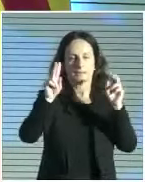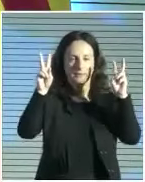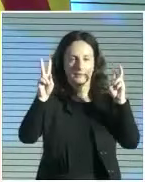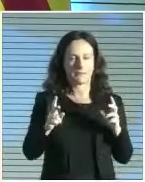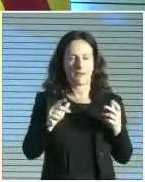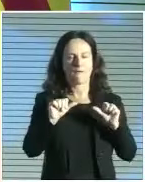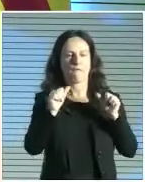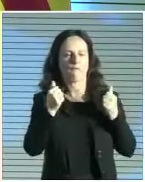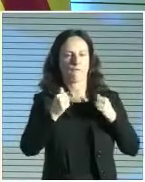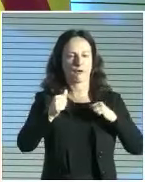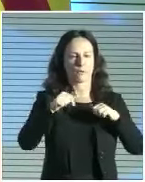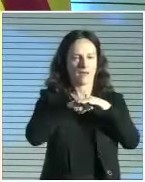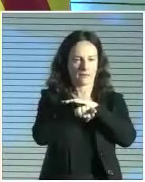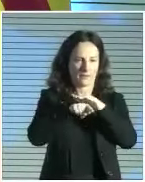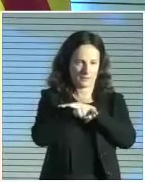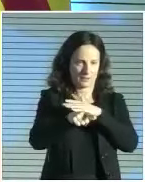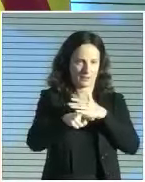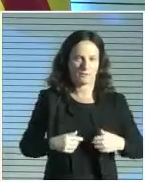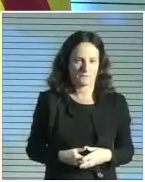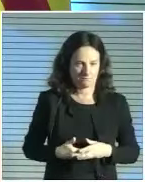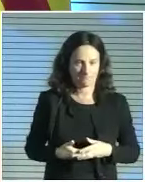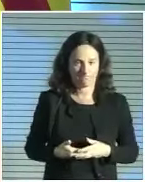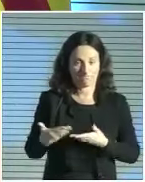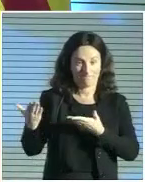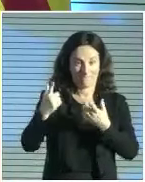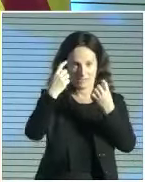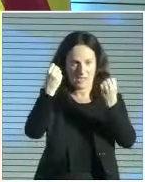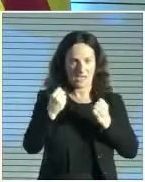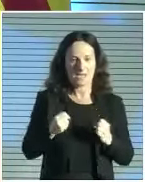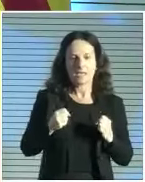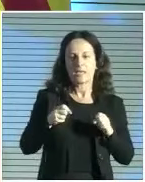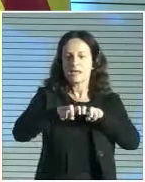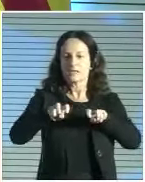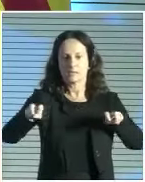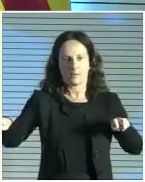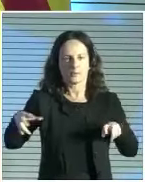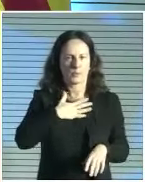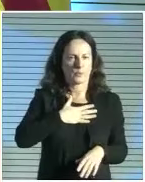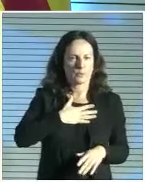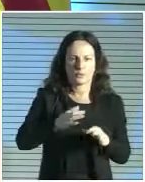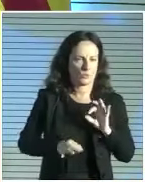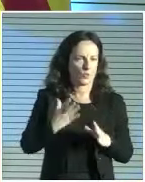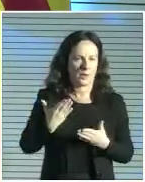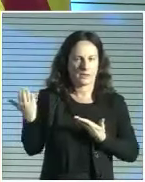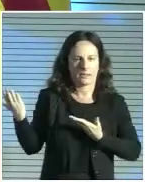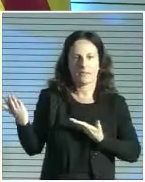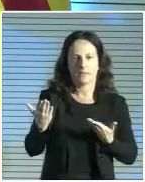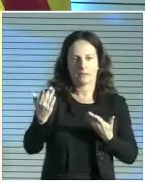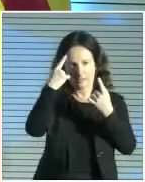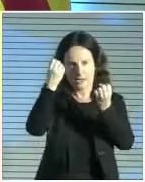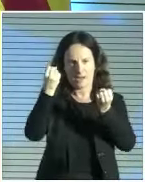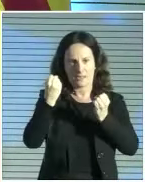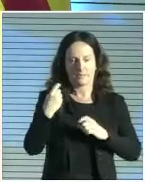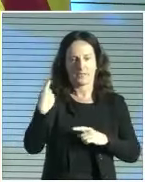and I'm really having a pleasure and having you here again with me, and allowing us